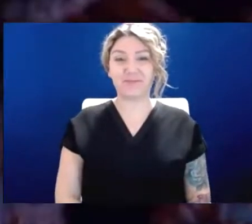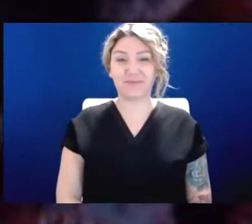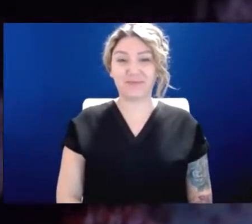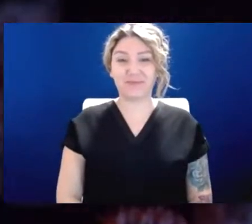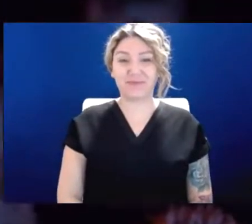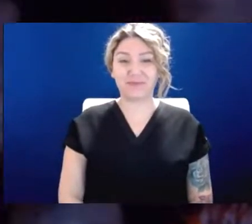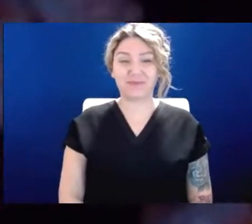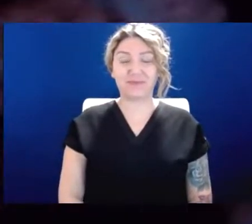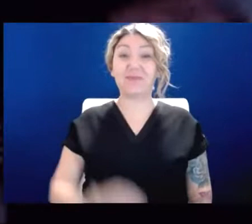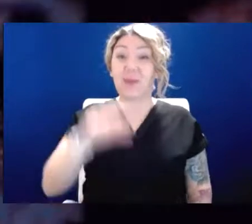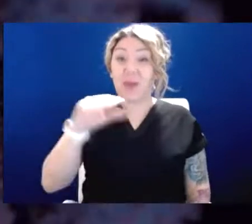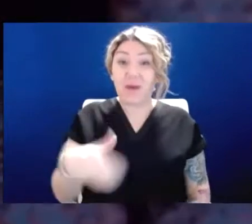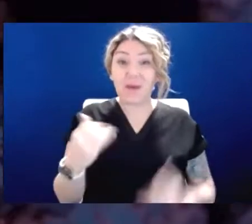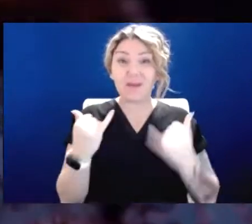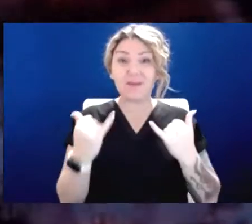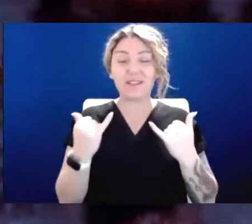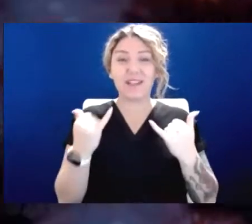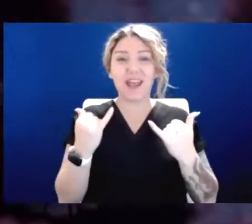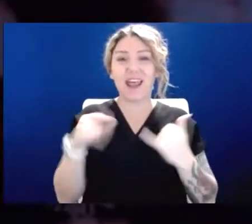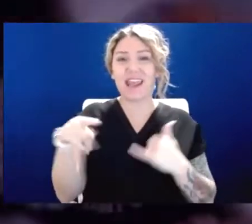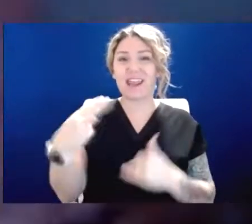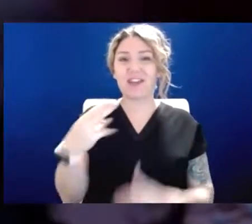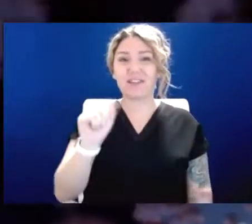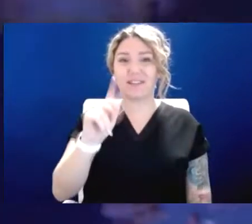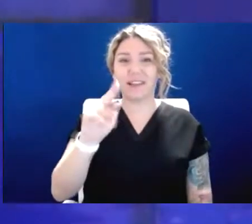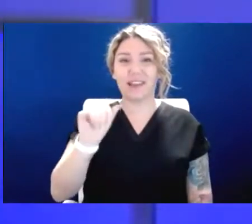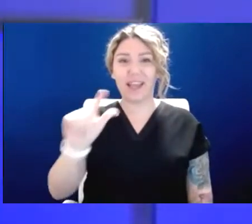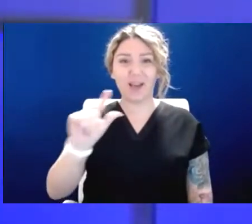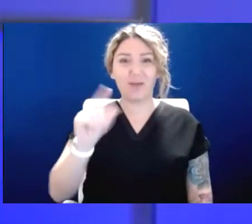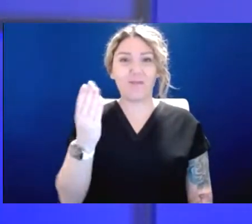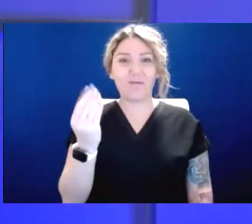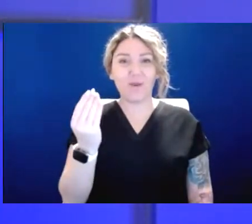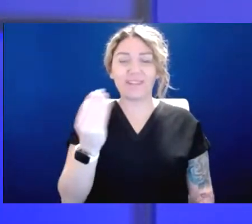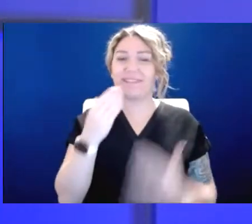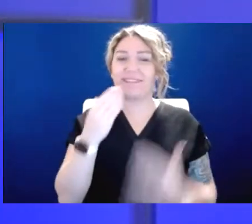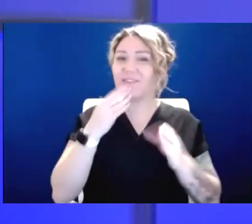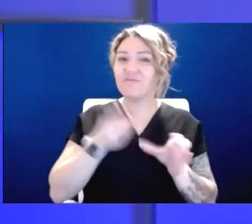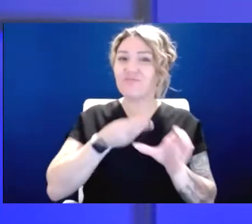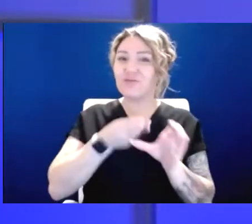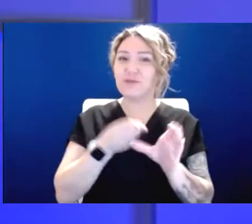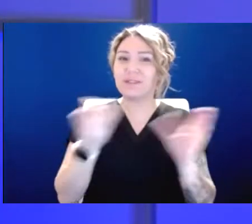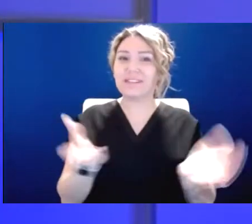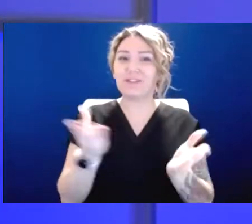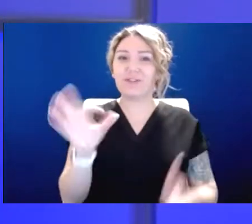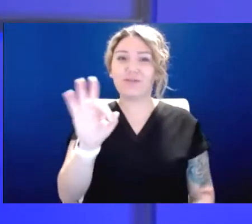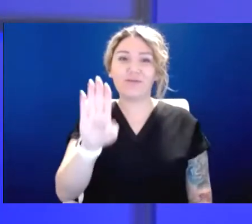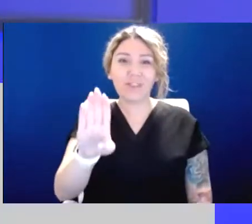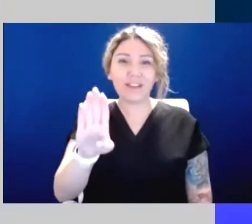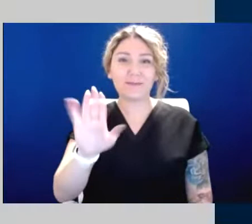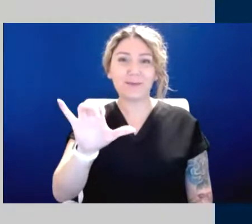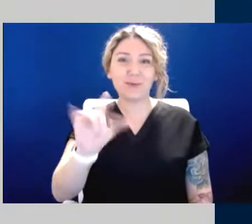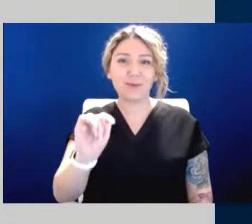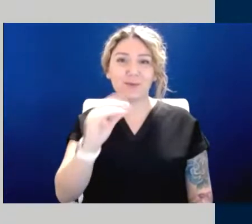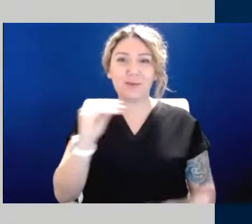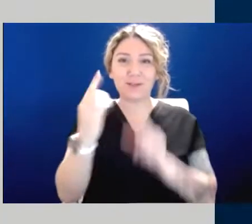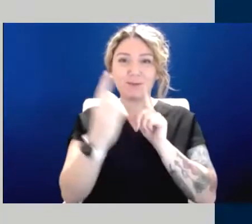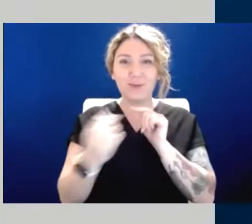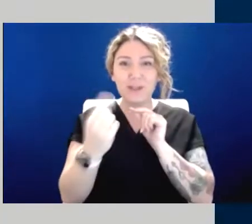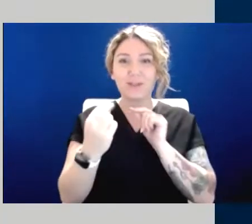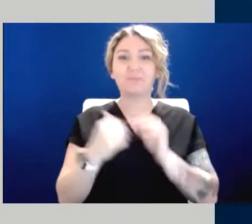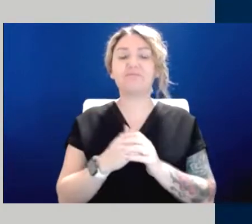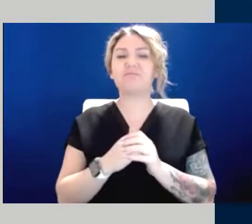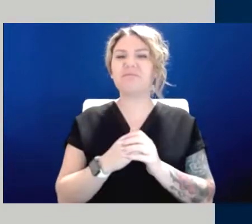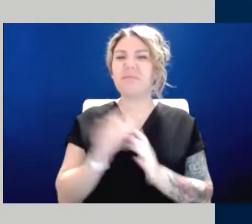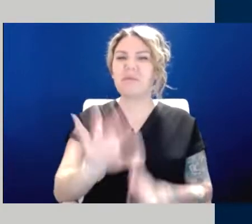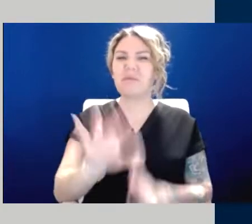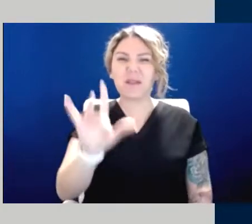Welcome in today. It is Thursday, April 14th. Thank you so much for joining us here on Facebook, on YouTube, and on Twitter. Coming up in about 25